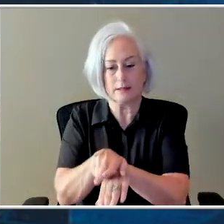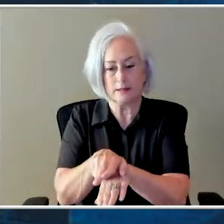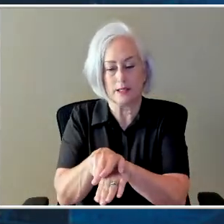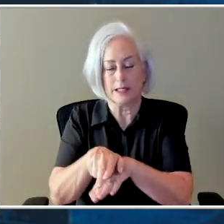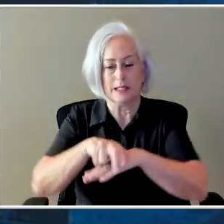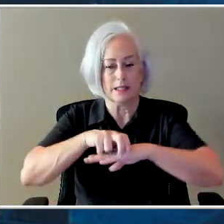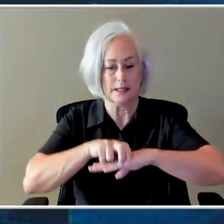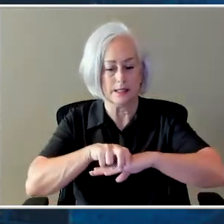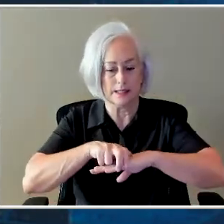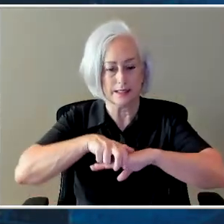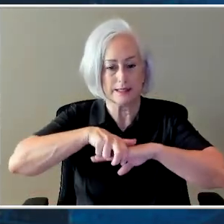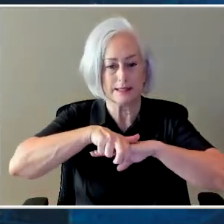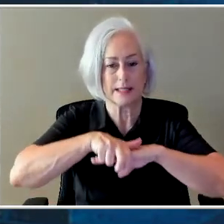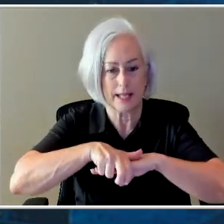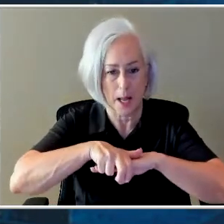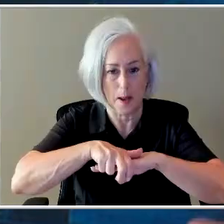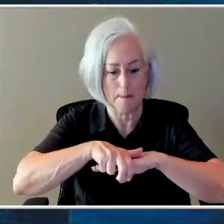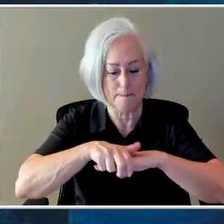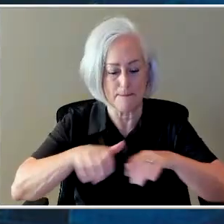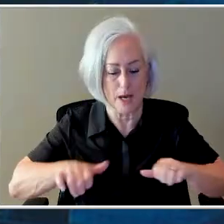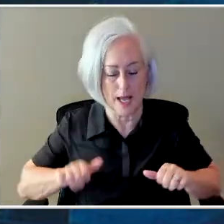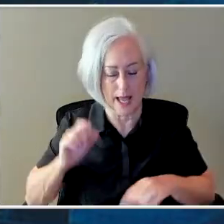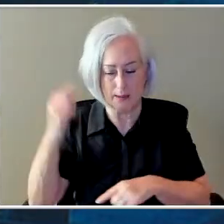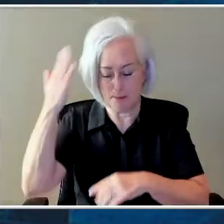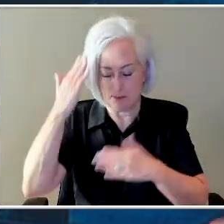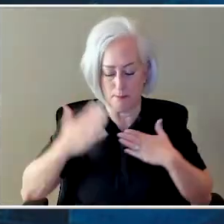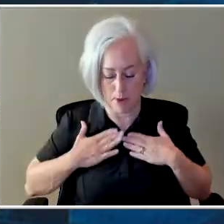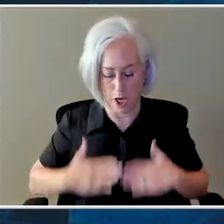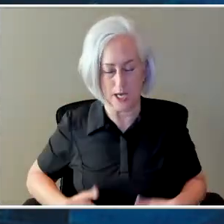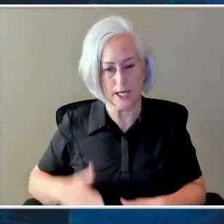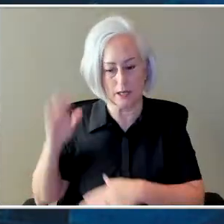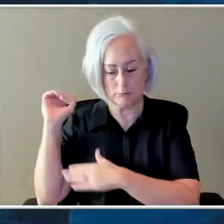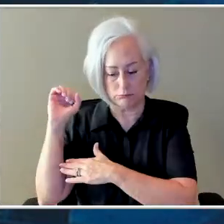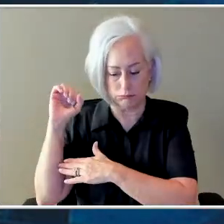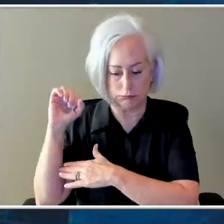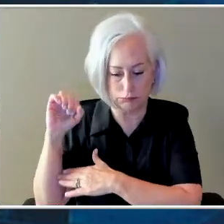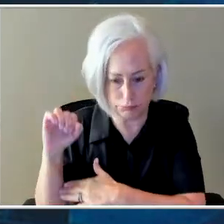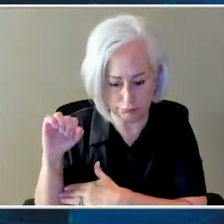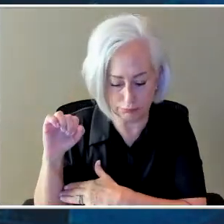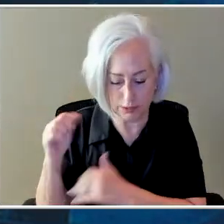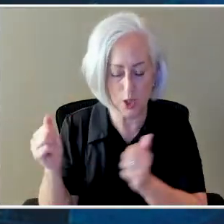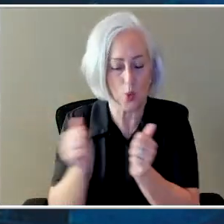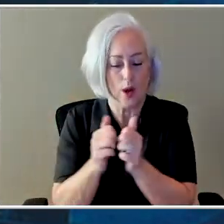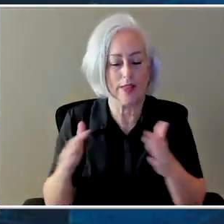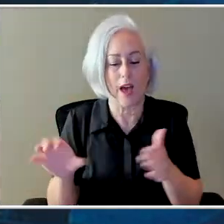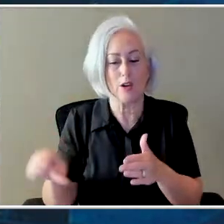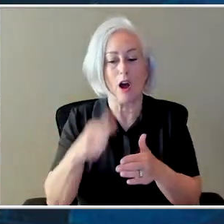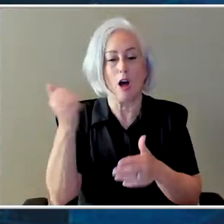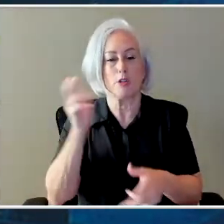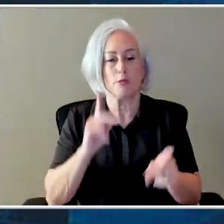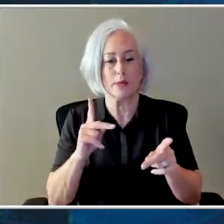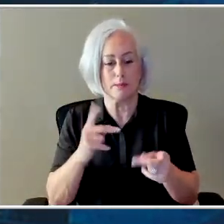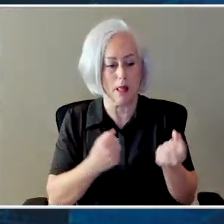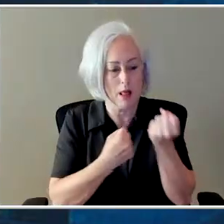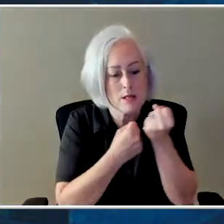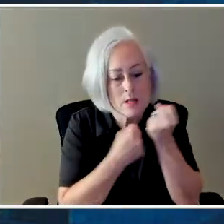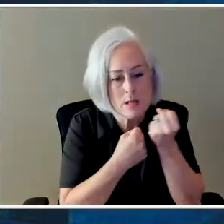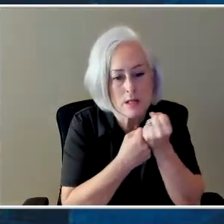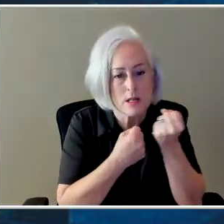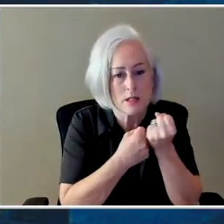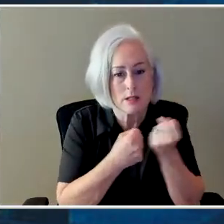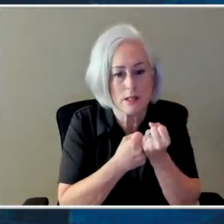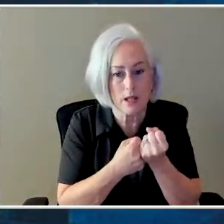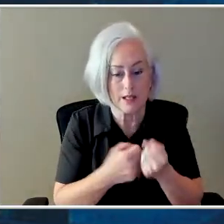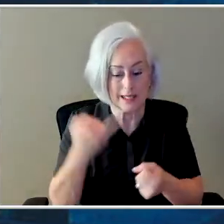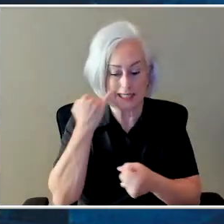getting to the edge of the bed and actually holding themselves up without physical therapy and occupational therapy, just holding them, because a lot of times they're just gonna topple to the side or